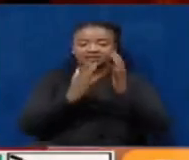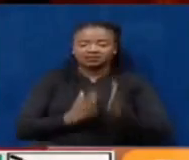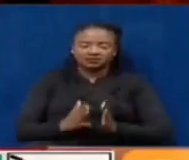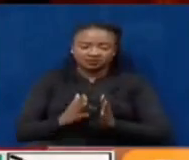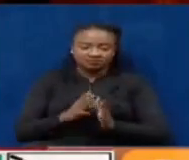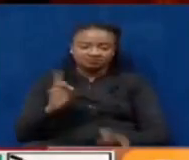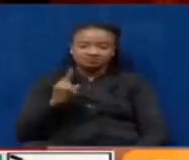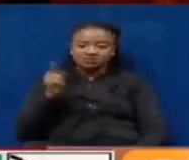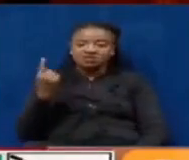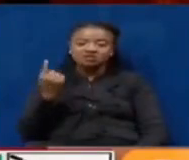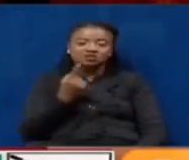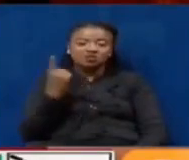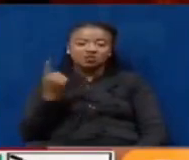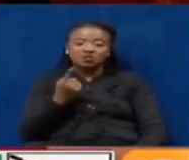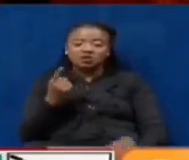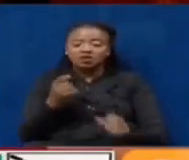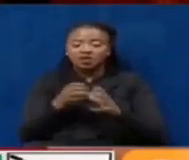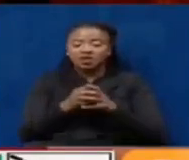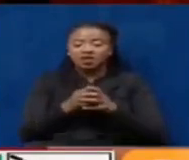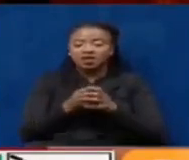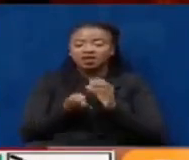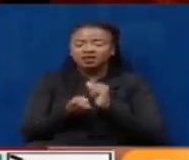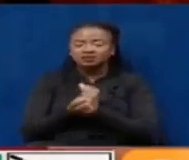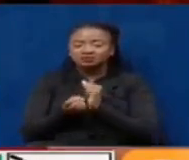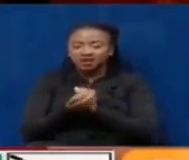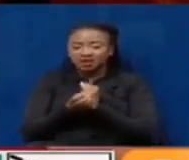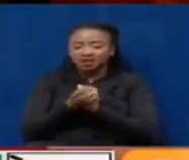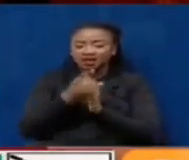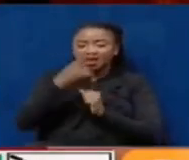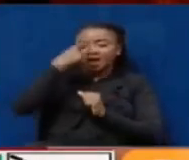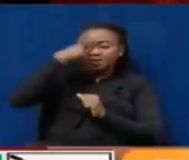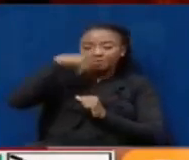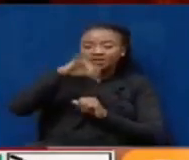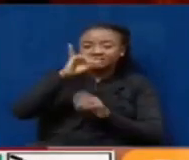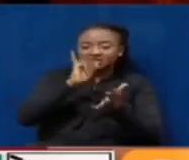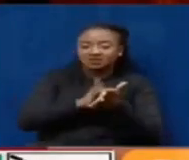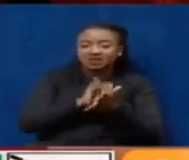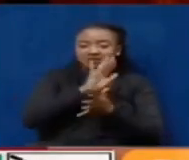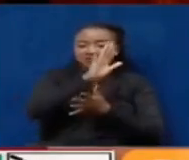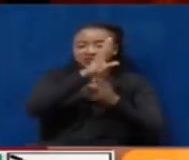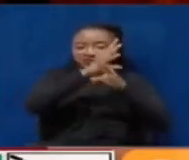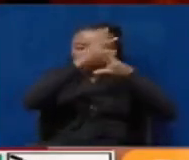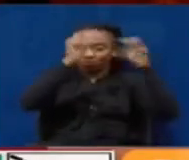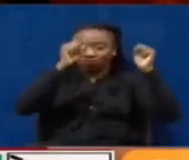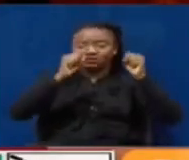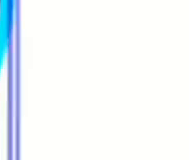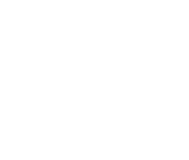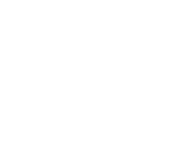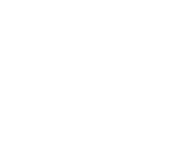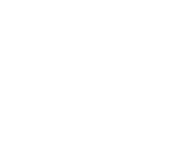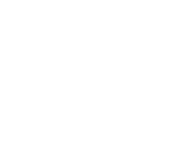just expounding on a policy that his boss assigned and made public.